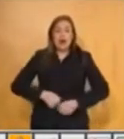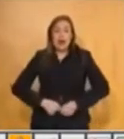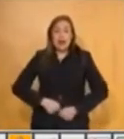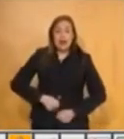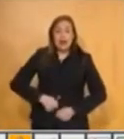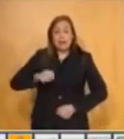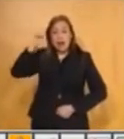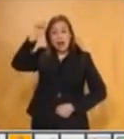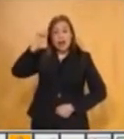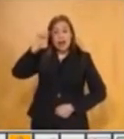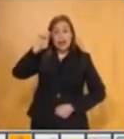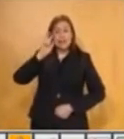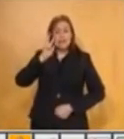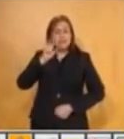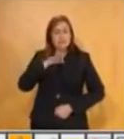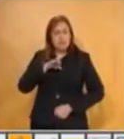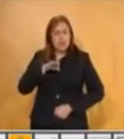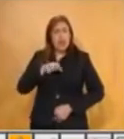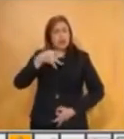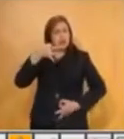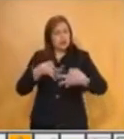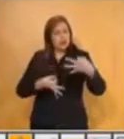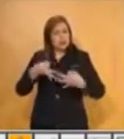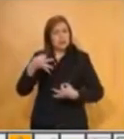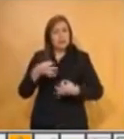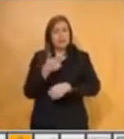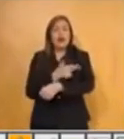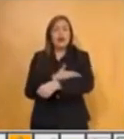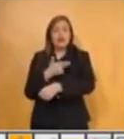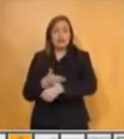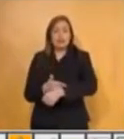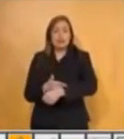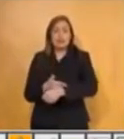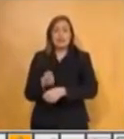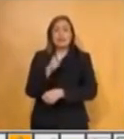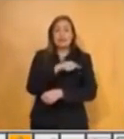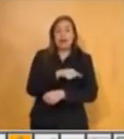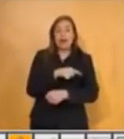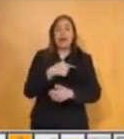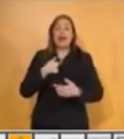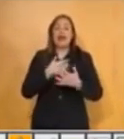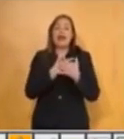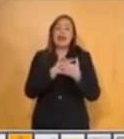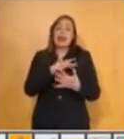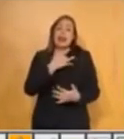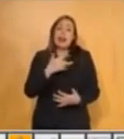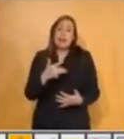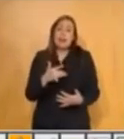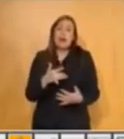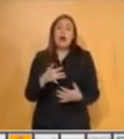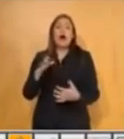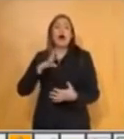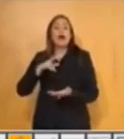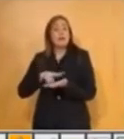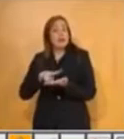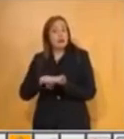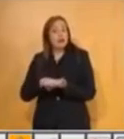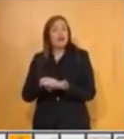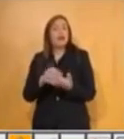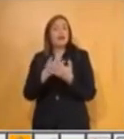see justice and honesty. For romance, we have love, respect, and